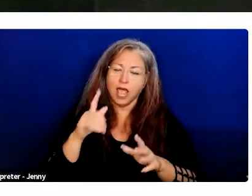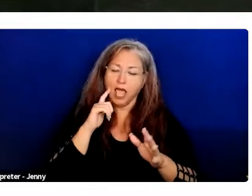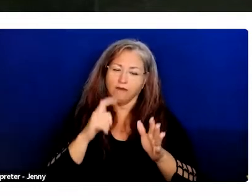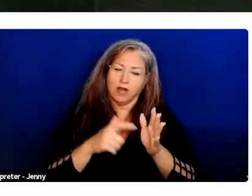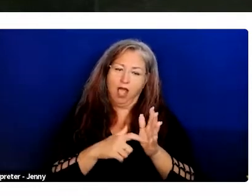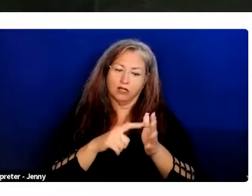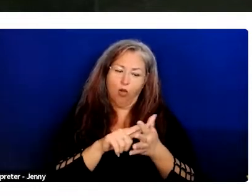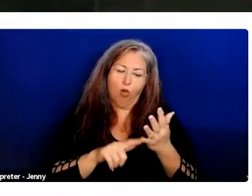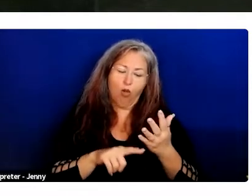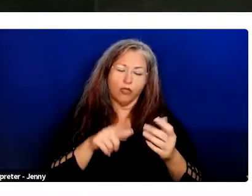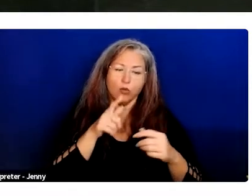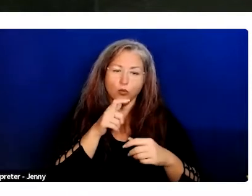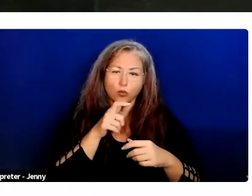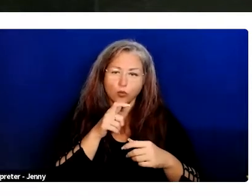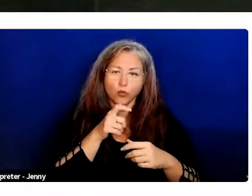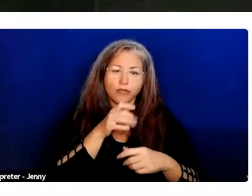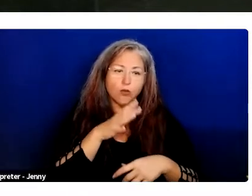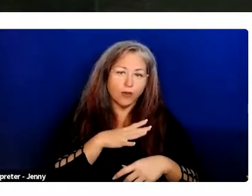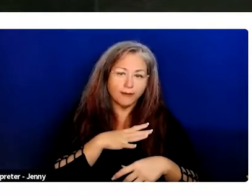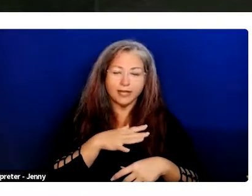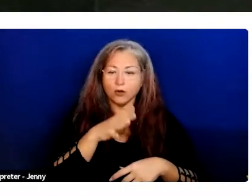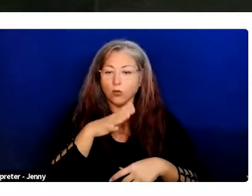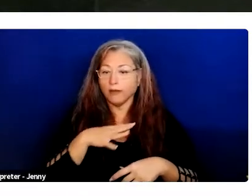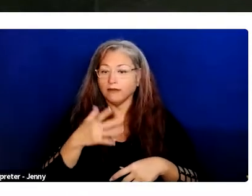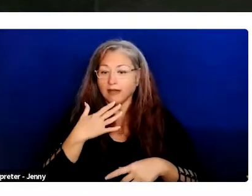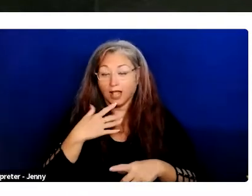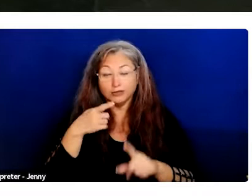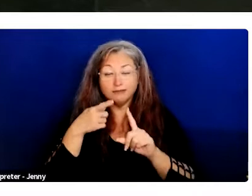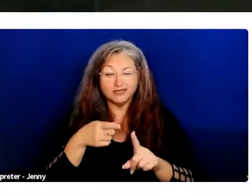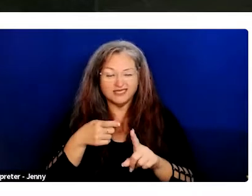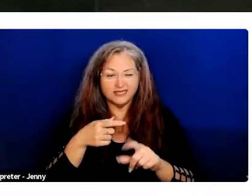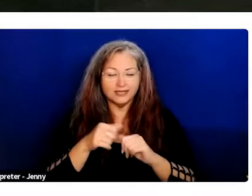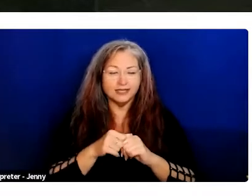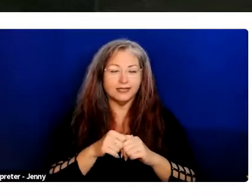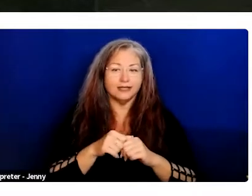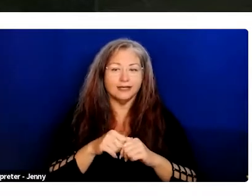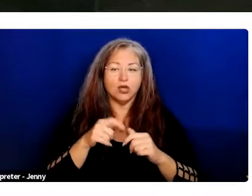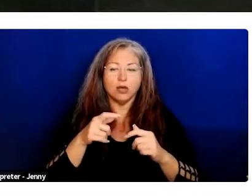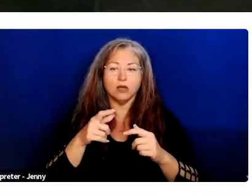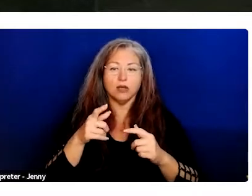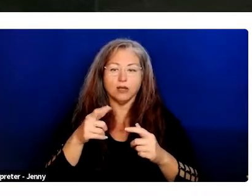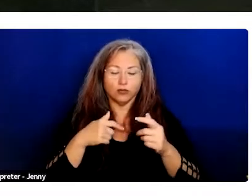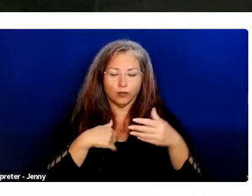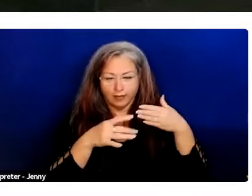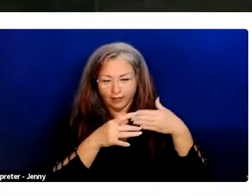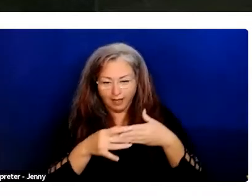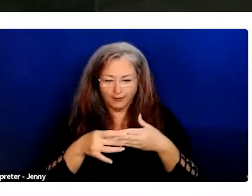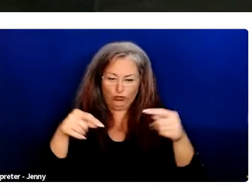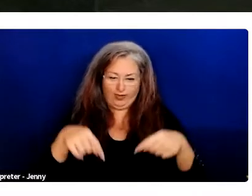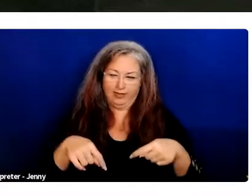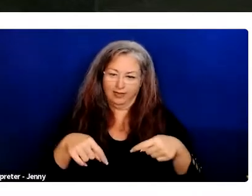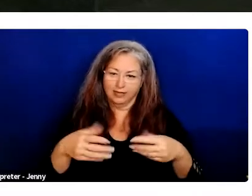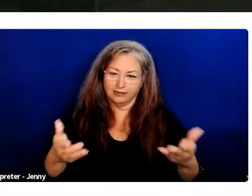acknowledgements to all of the women of color specifically that have brought me to this space today.